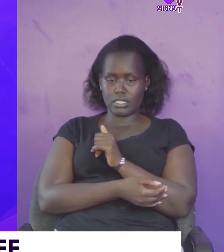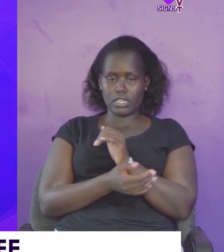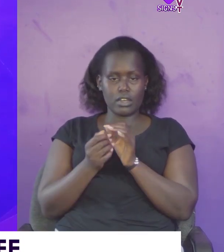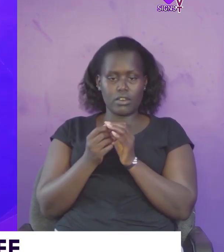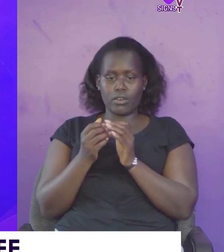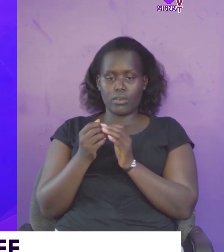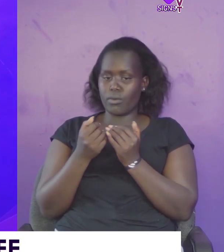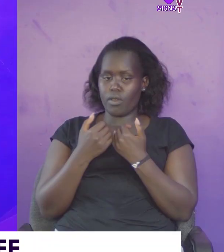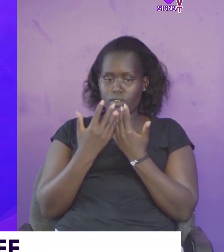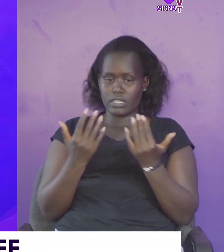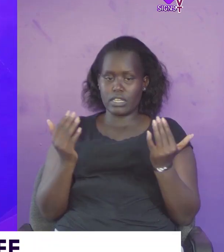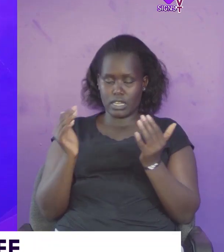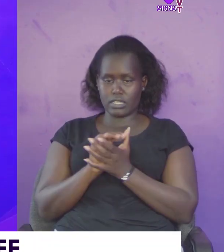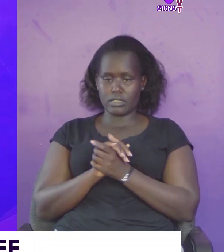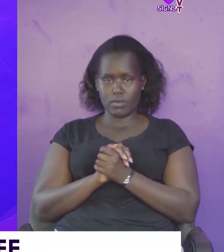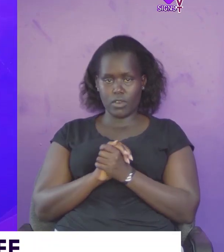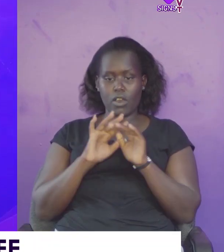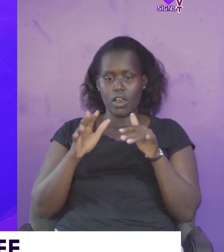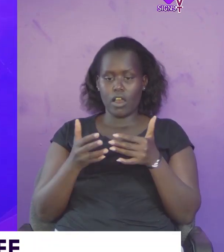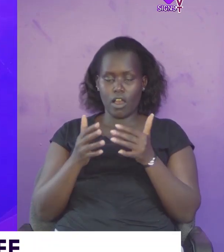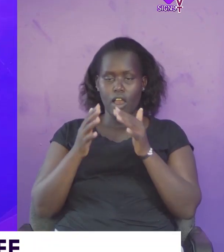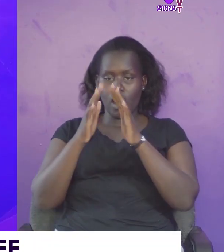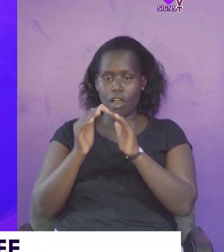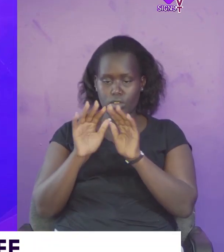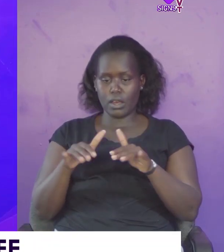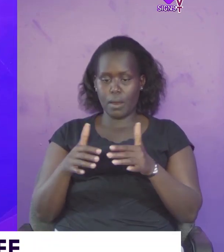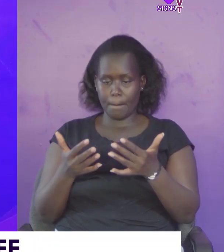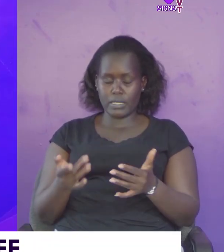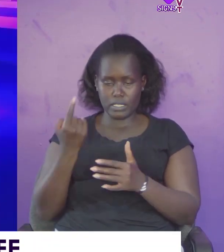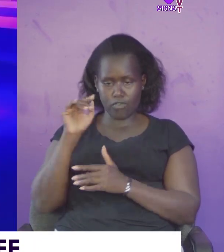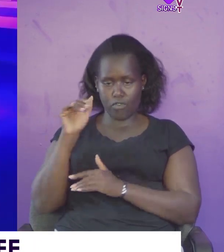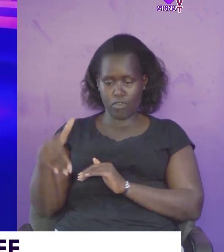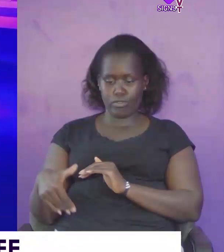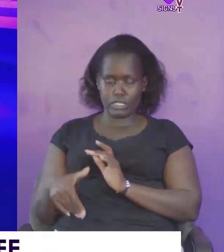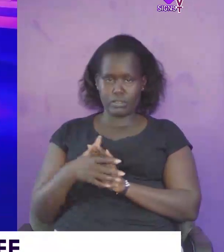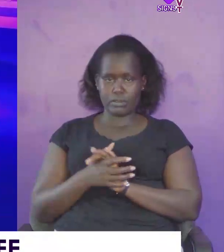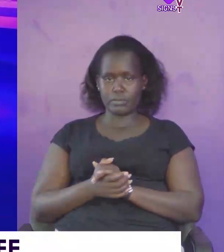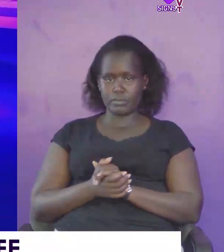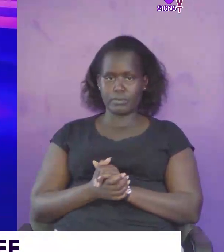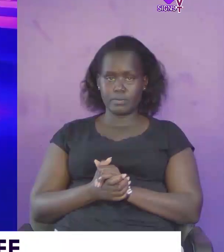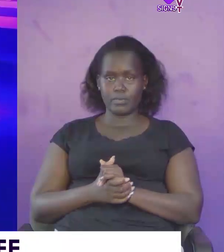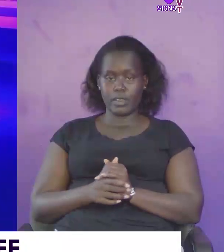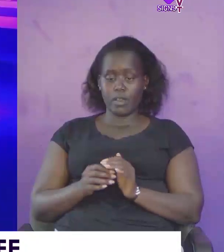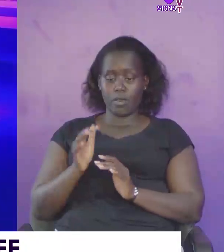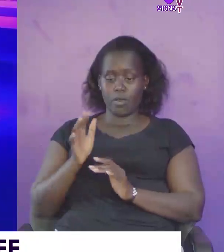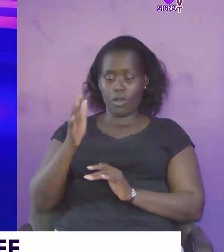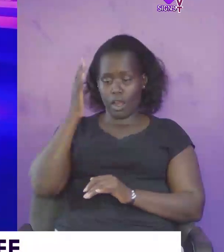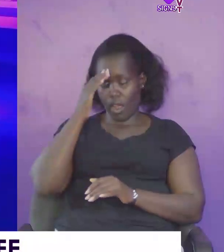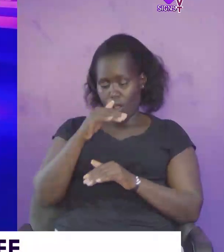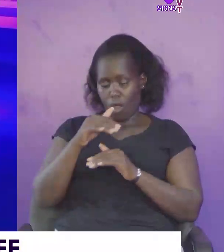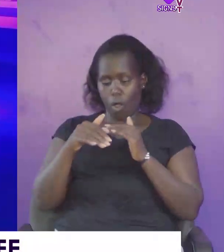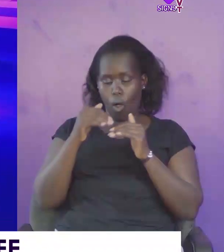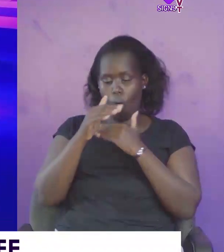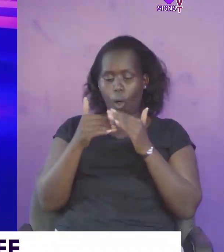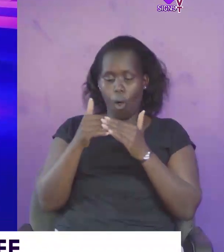thing. House parties for teenagers. Well, first is we should acknowledge that every age bracket